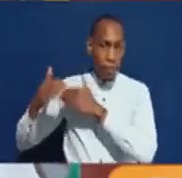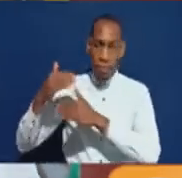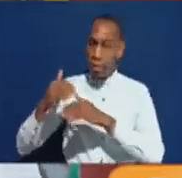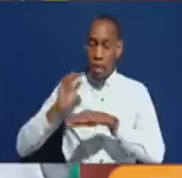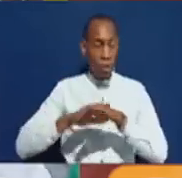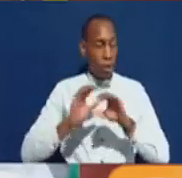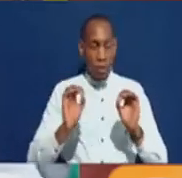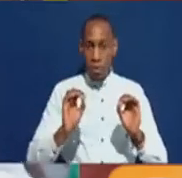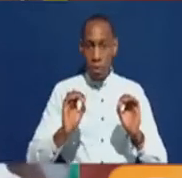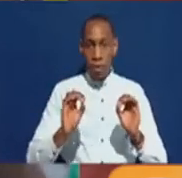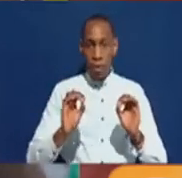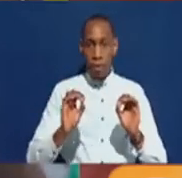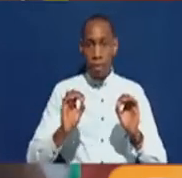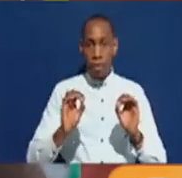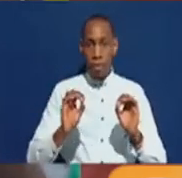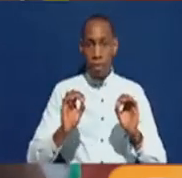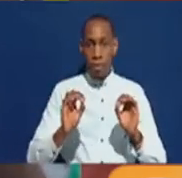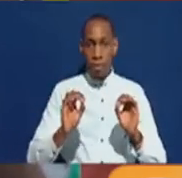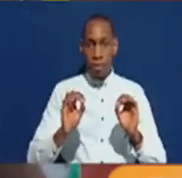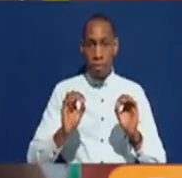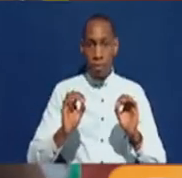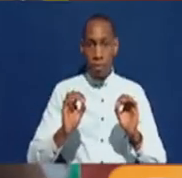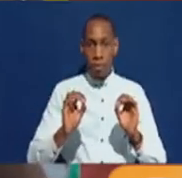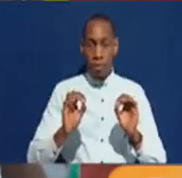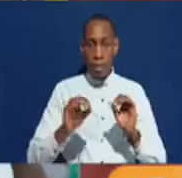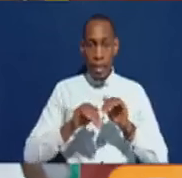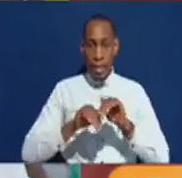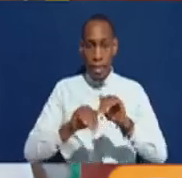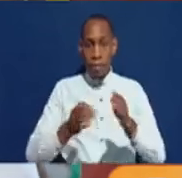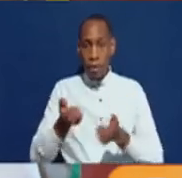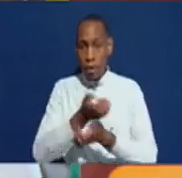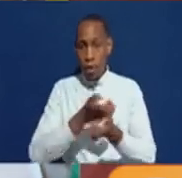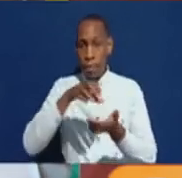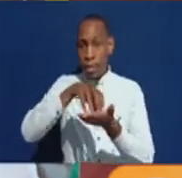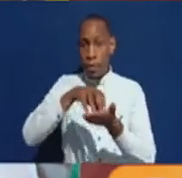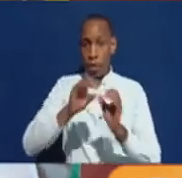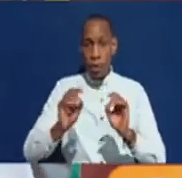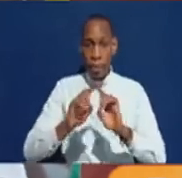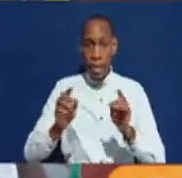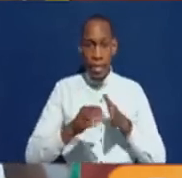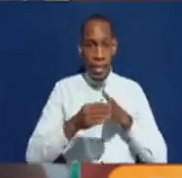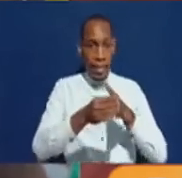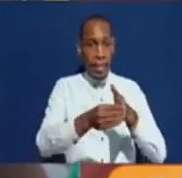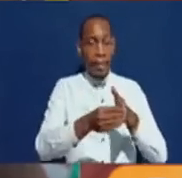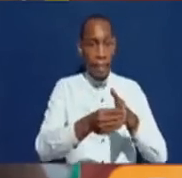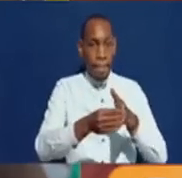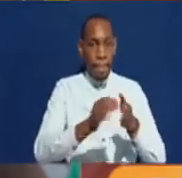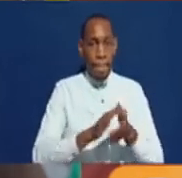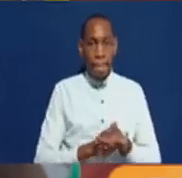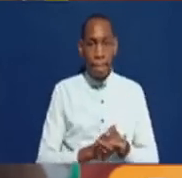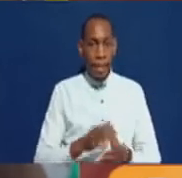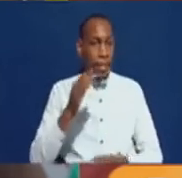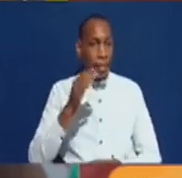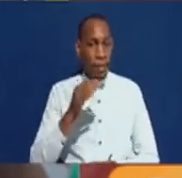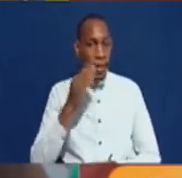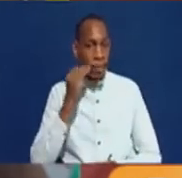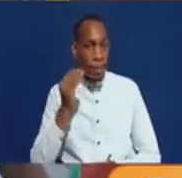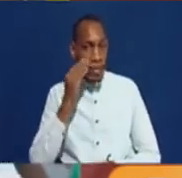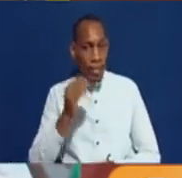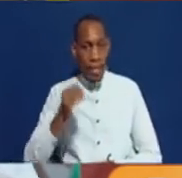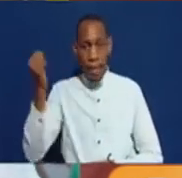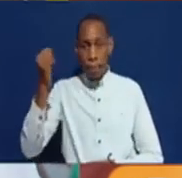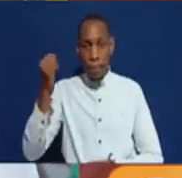informed by the science of our economy, but were informed by the expediency of